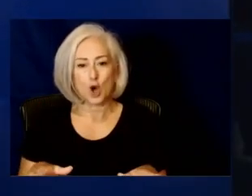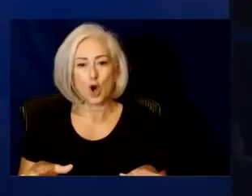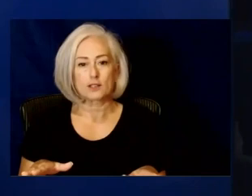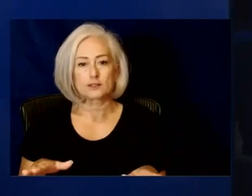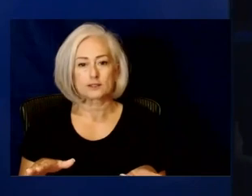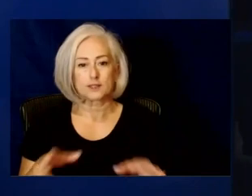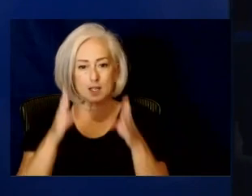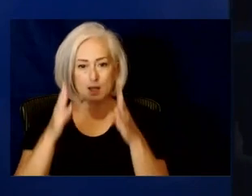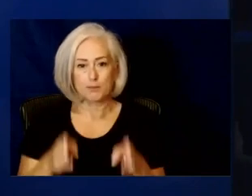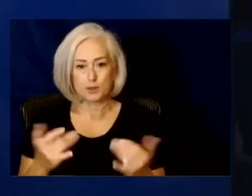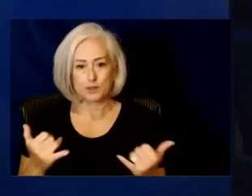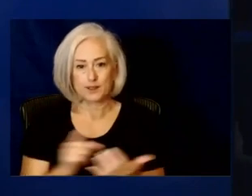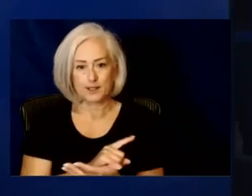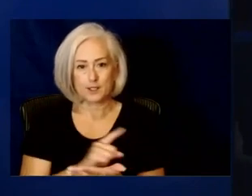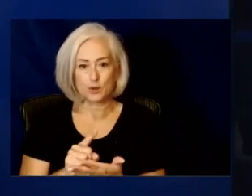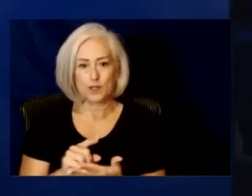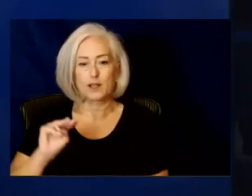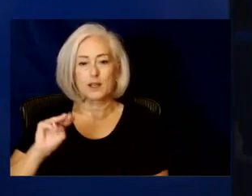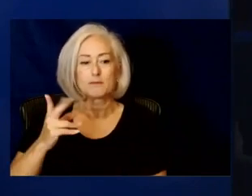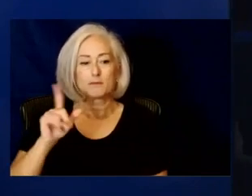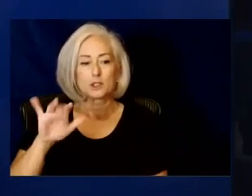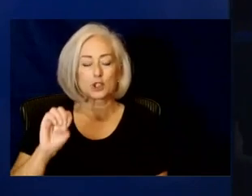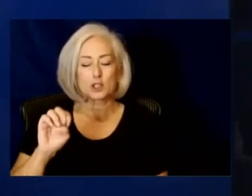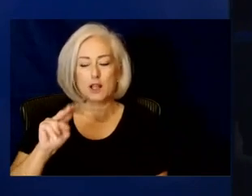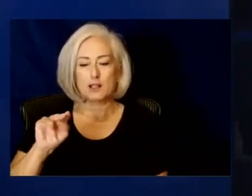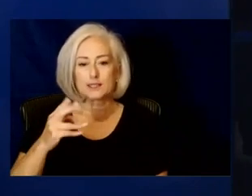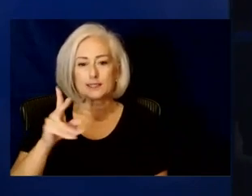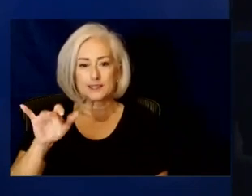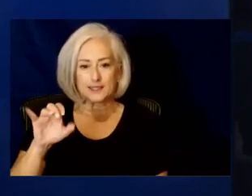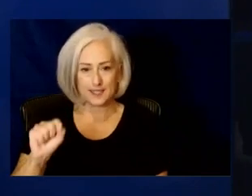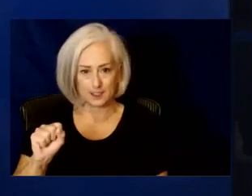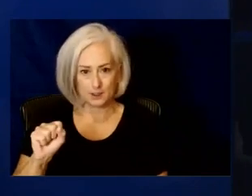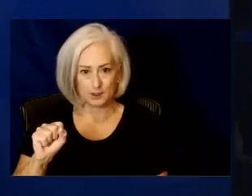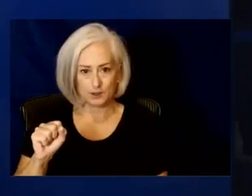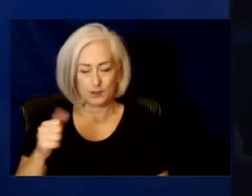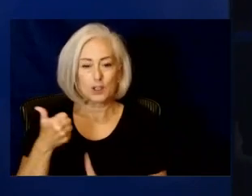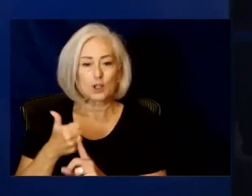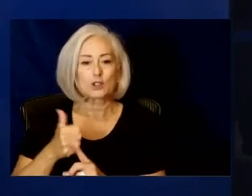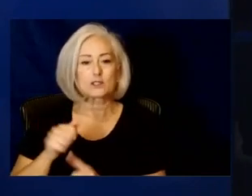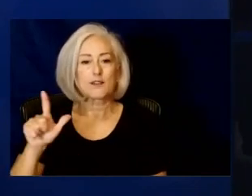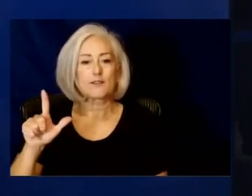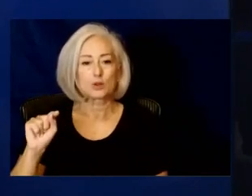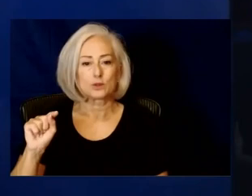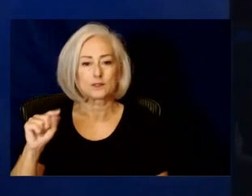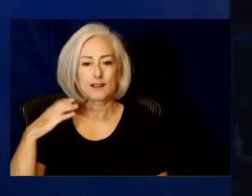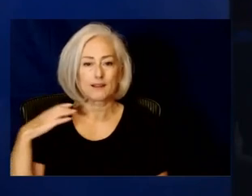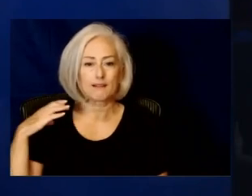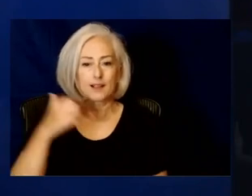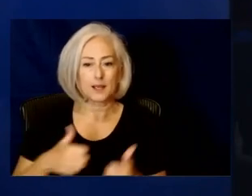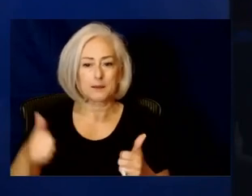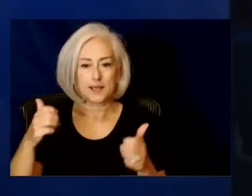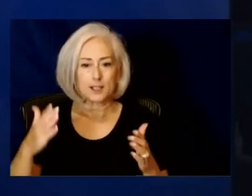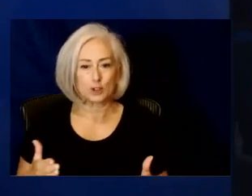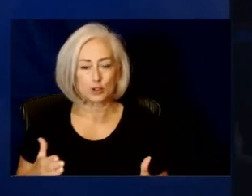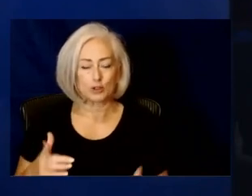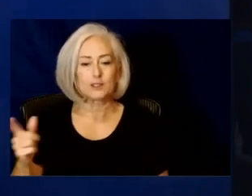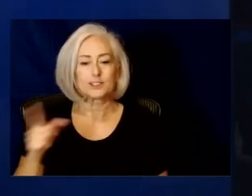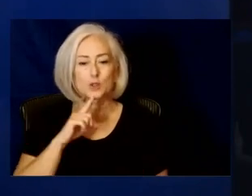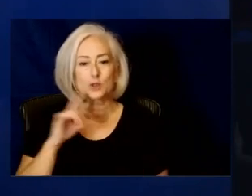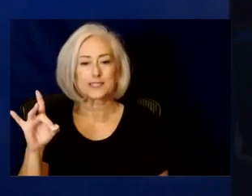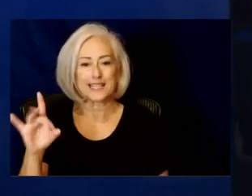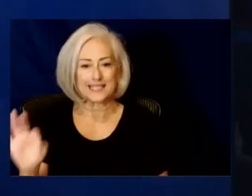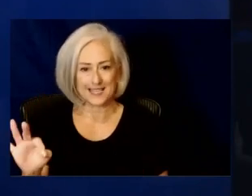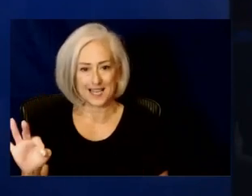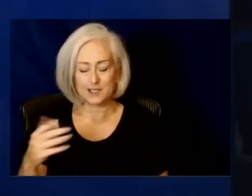Nichelle Nichols, who is Lieutenant Commander Uhura, Lieutenant Uhura, passed away after 89 years of life. She was an outstanding character. She's one of the